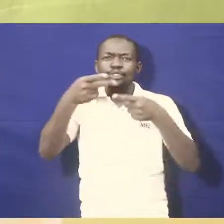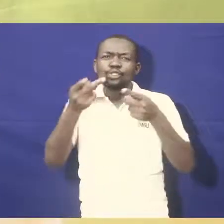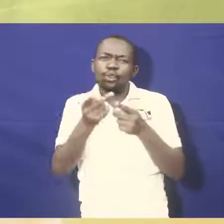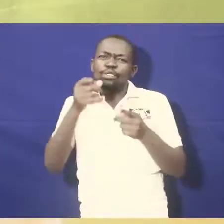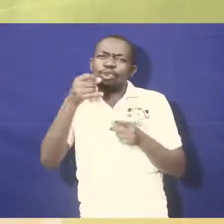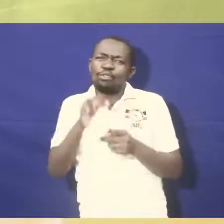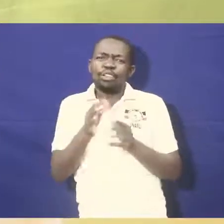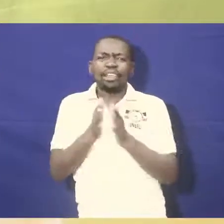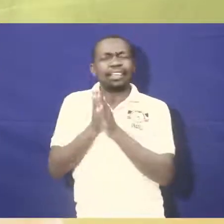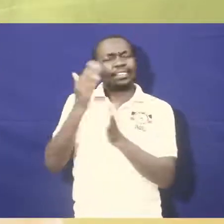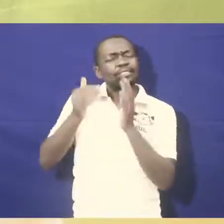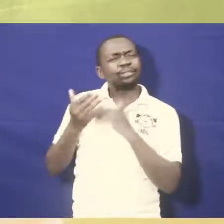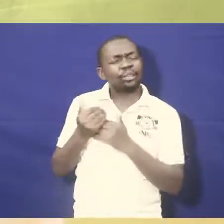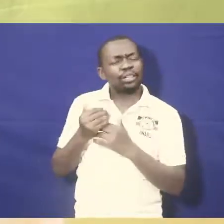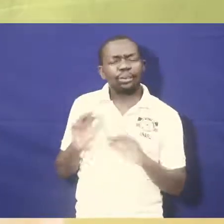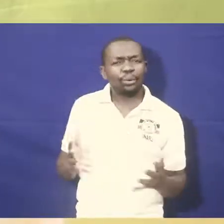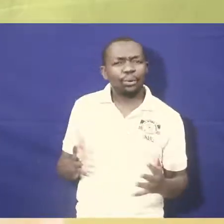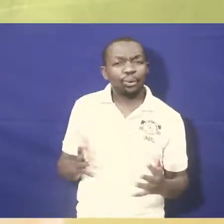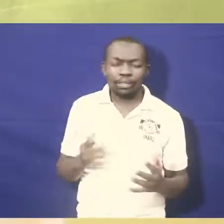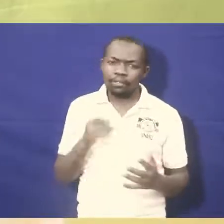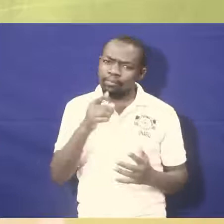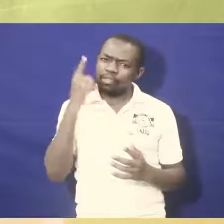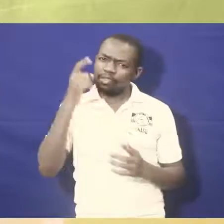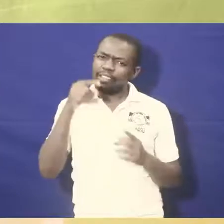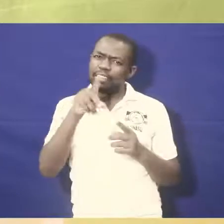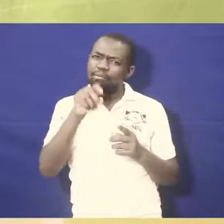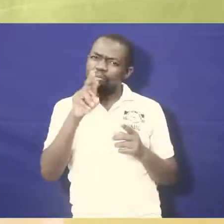Why do you think so?